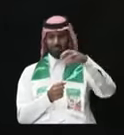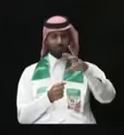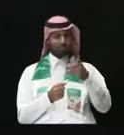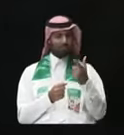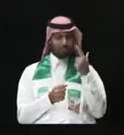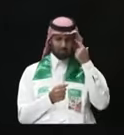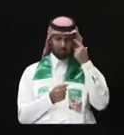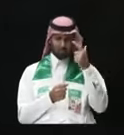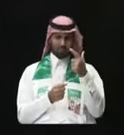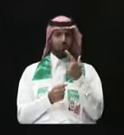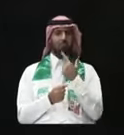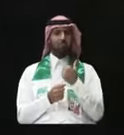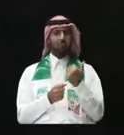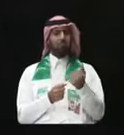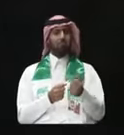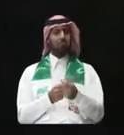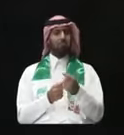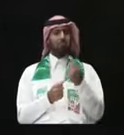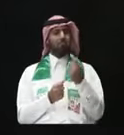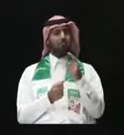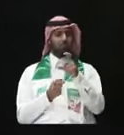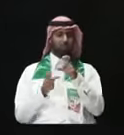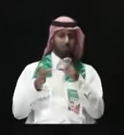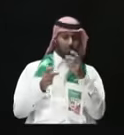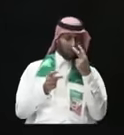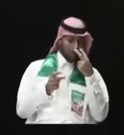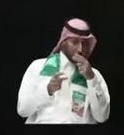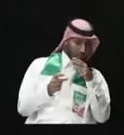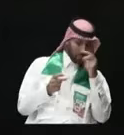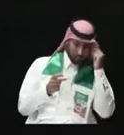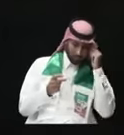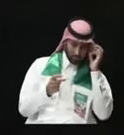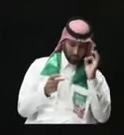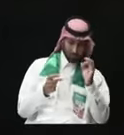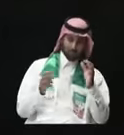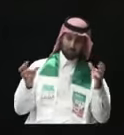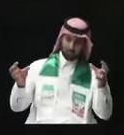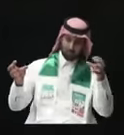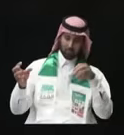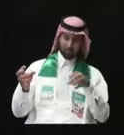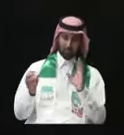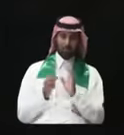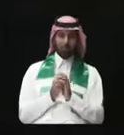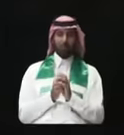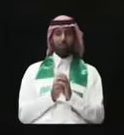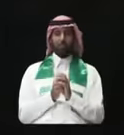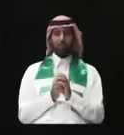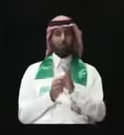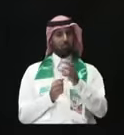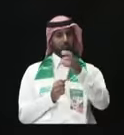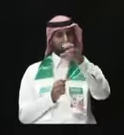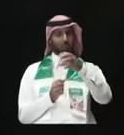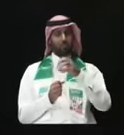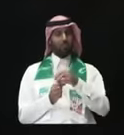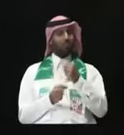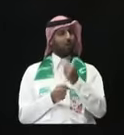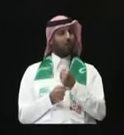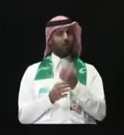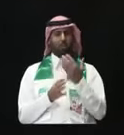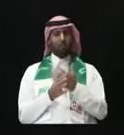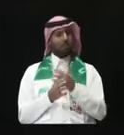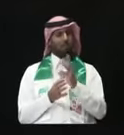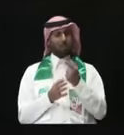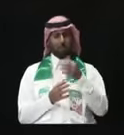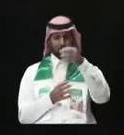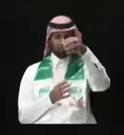I need like a hint, a clue, or something that will tell me to use simple past tense in this situation or